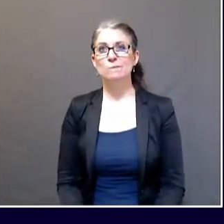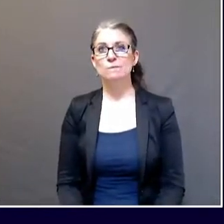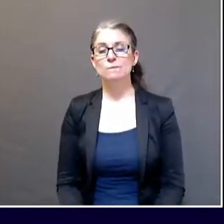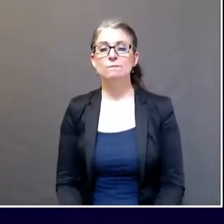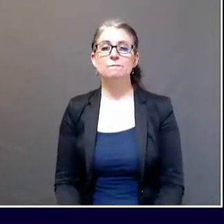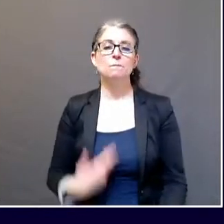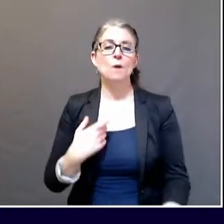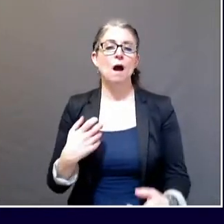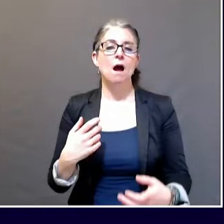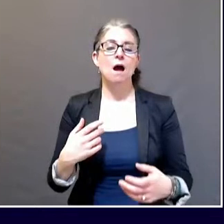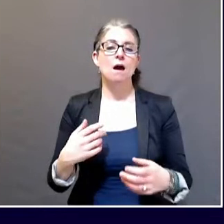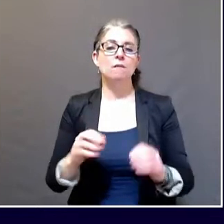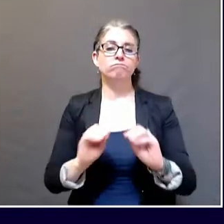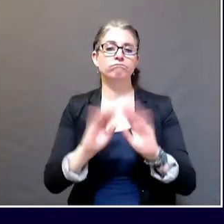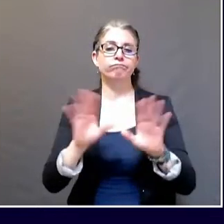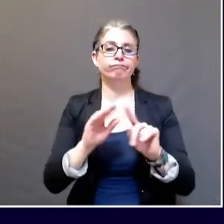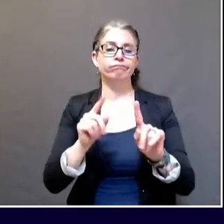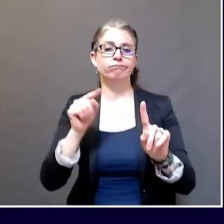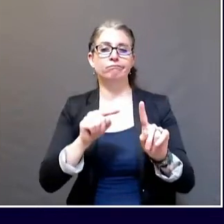the